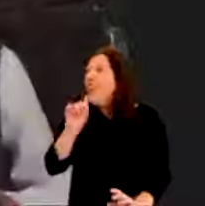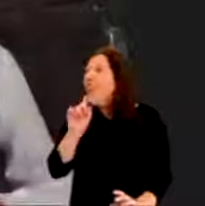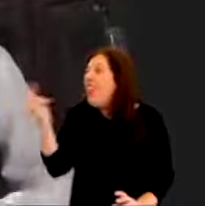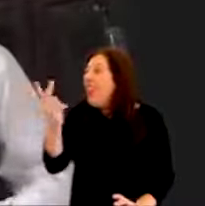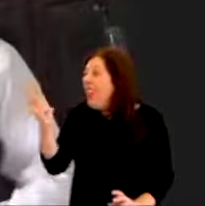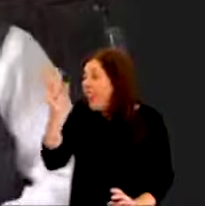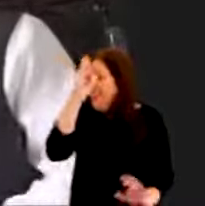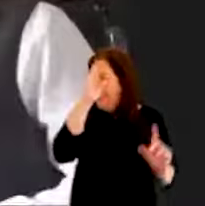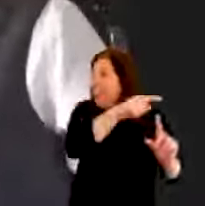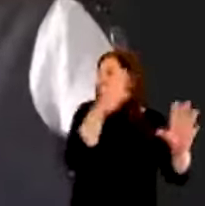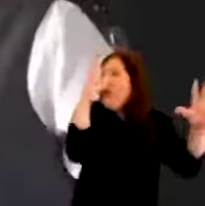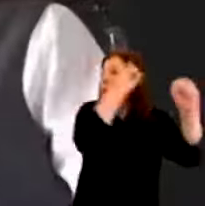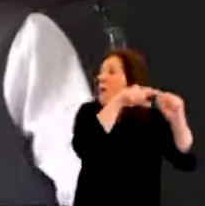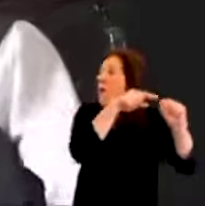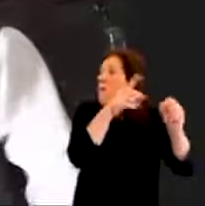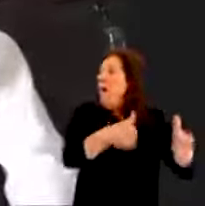a coma.